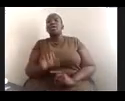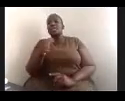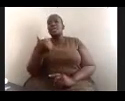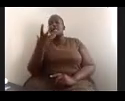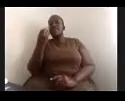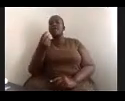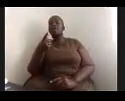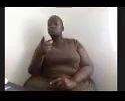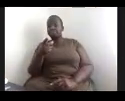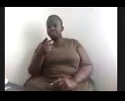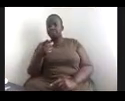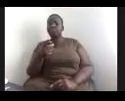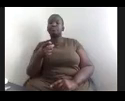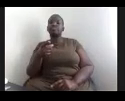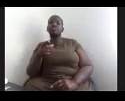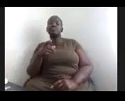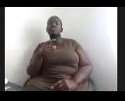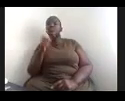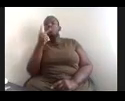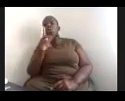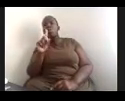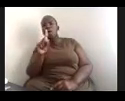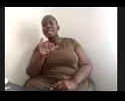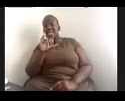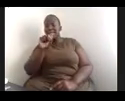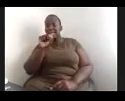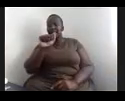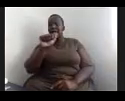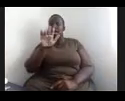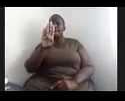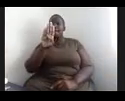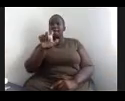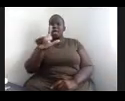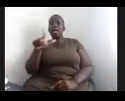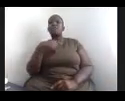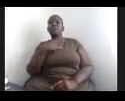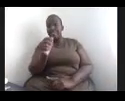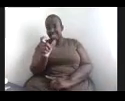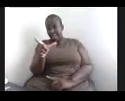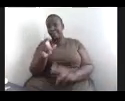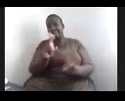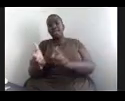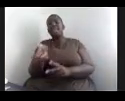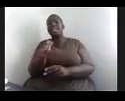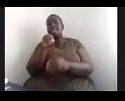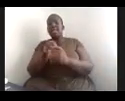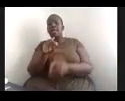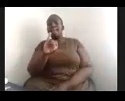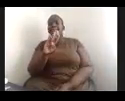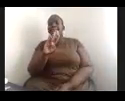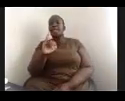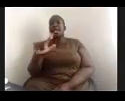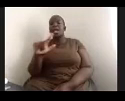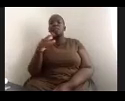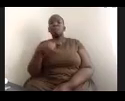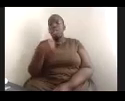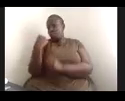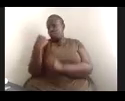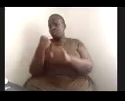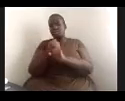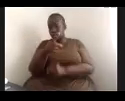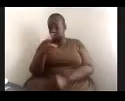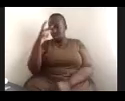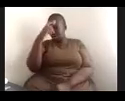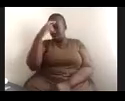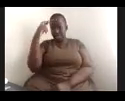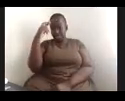Then we have Isabel, who will be looking at another gap in the bill. Now, last year, many of you